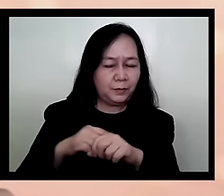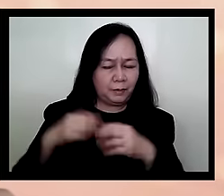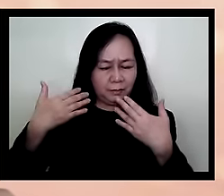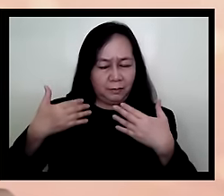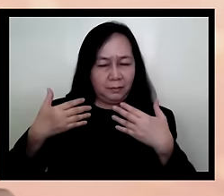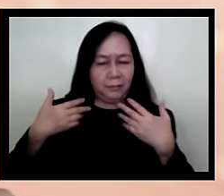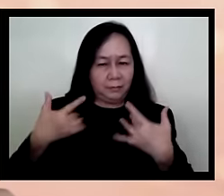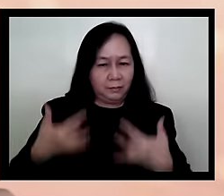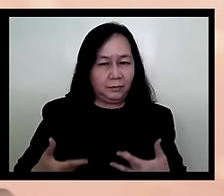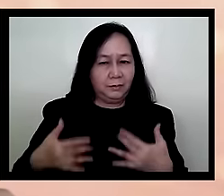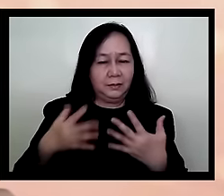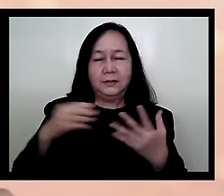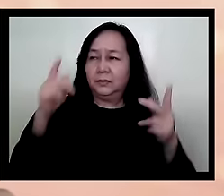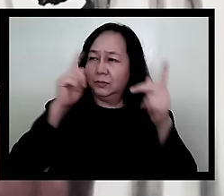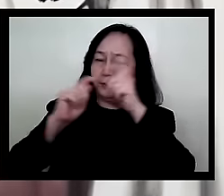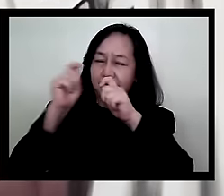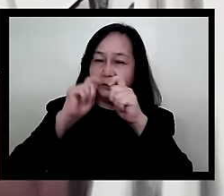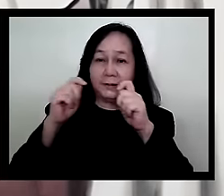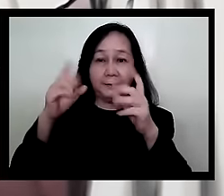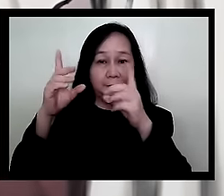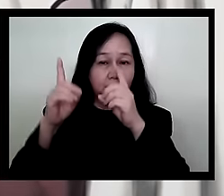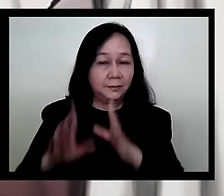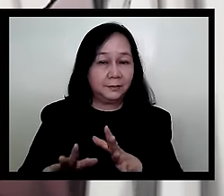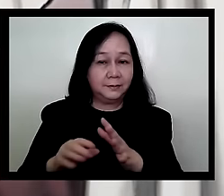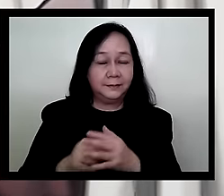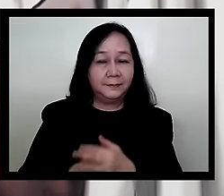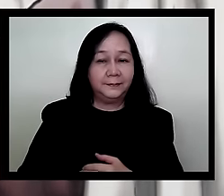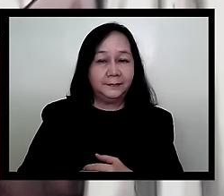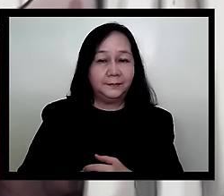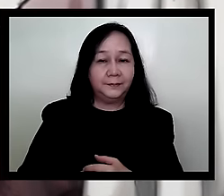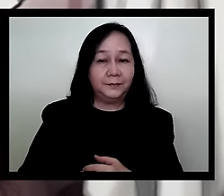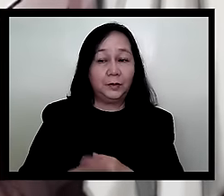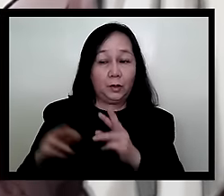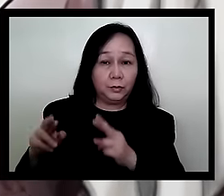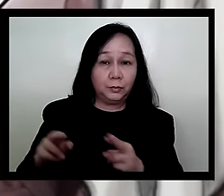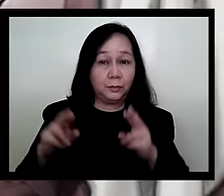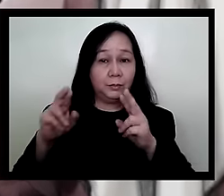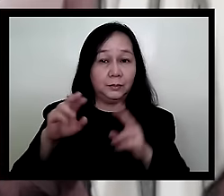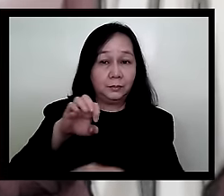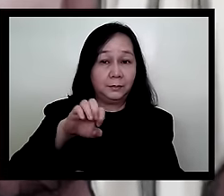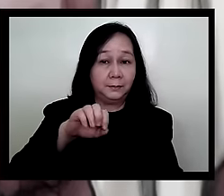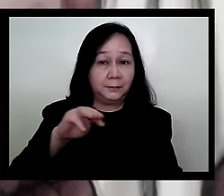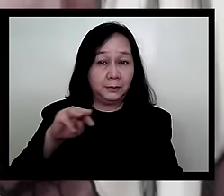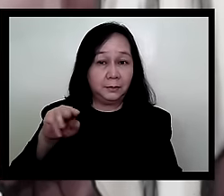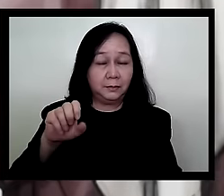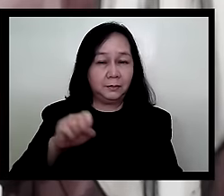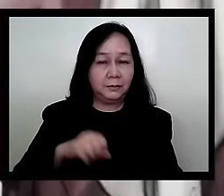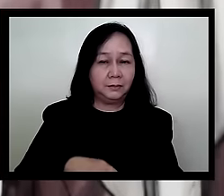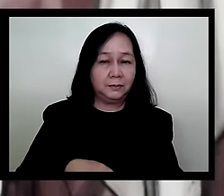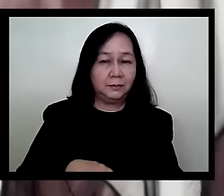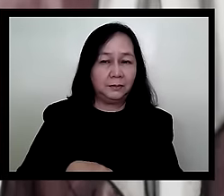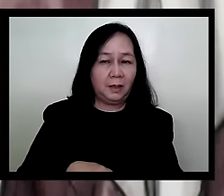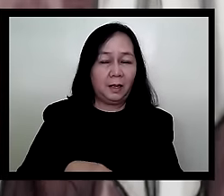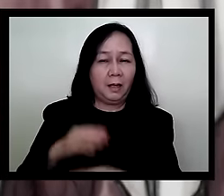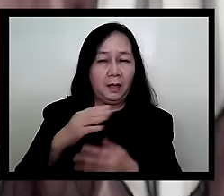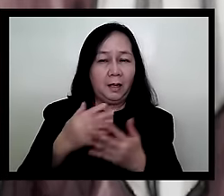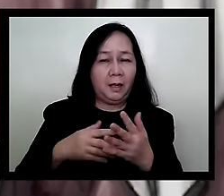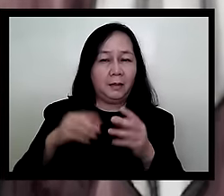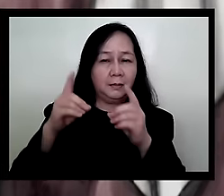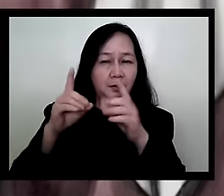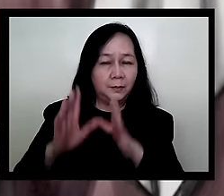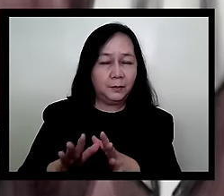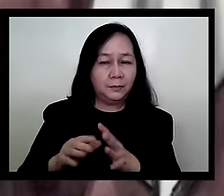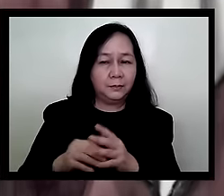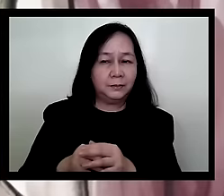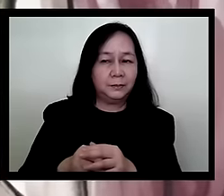and troubled disciples on the road to emus some downcast disciples encountered